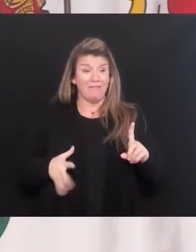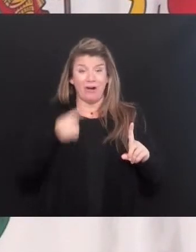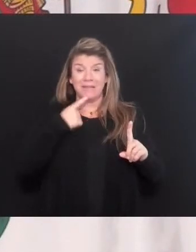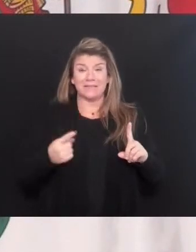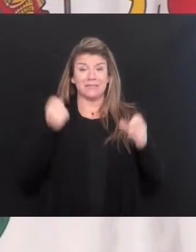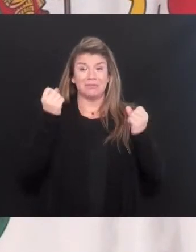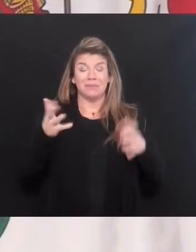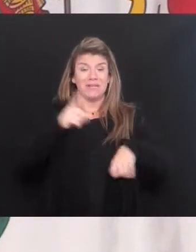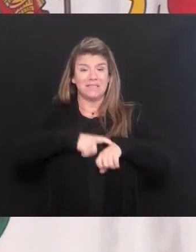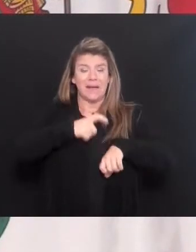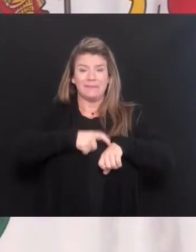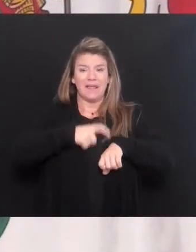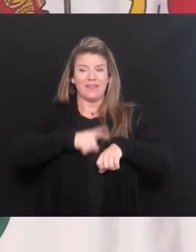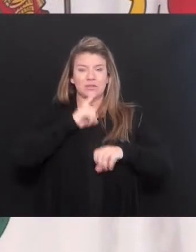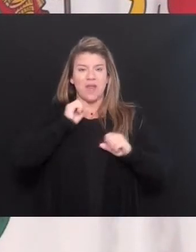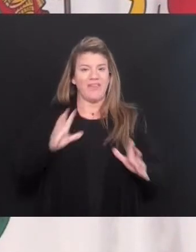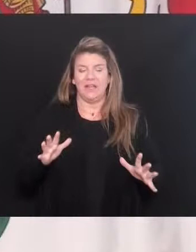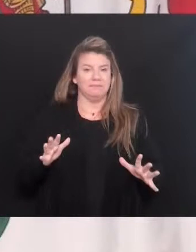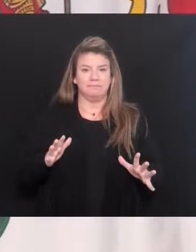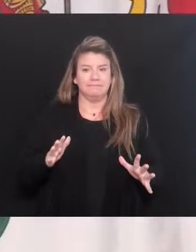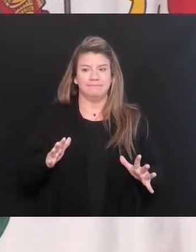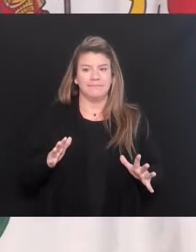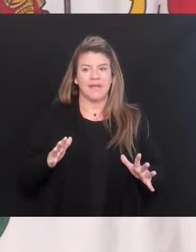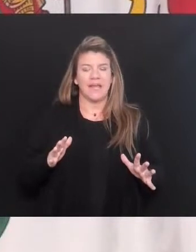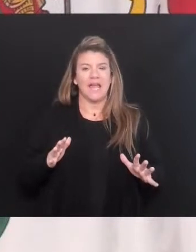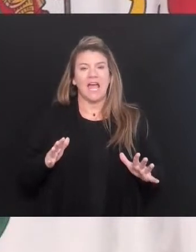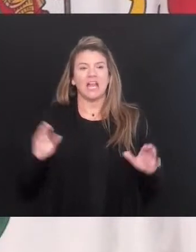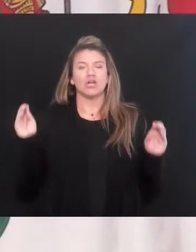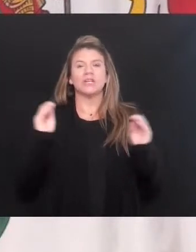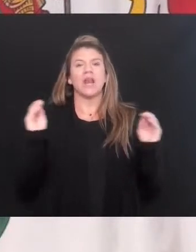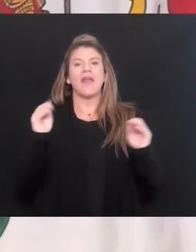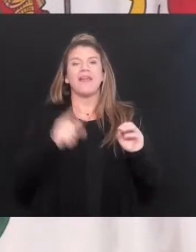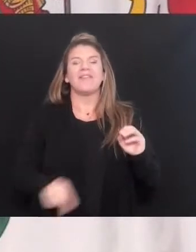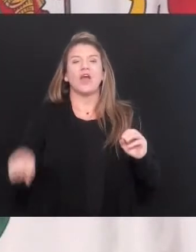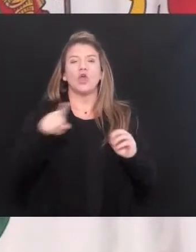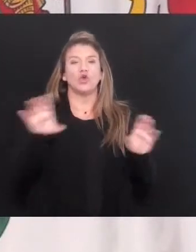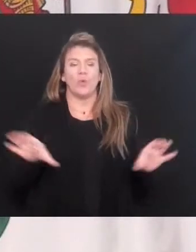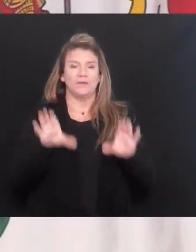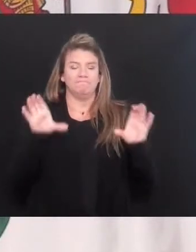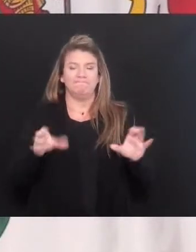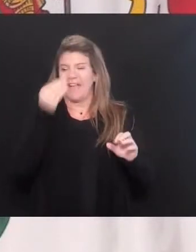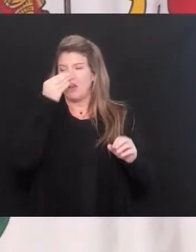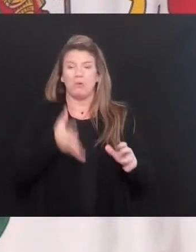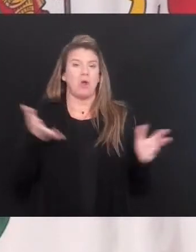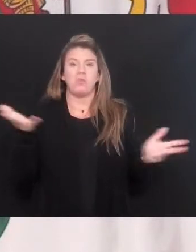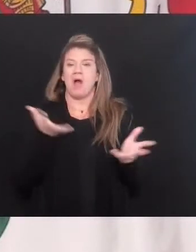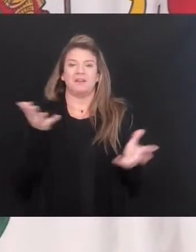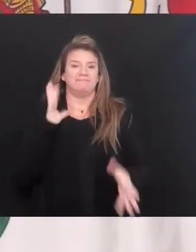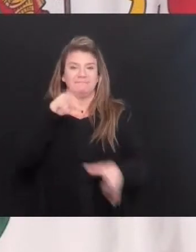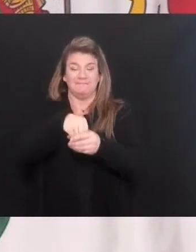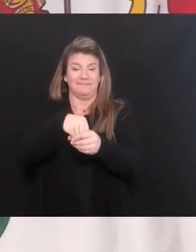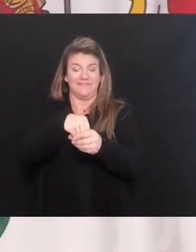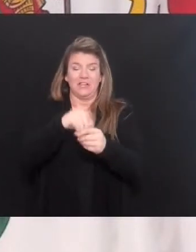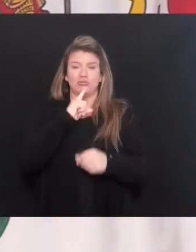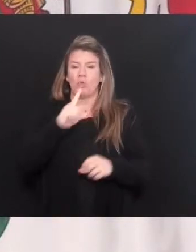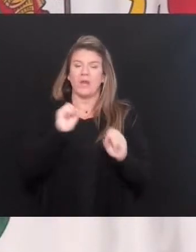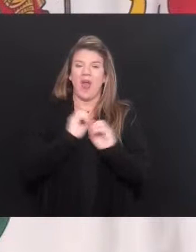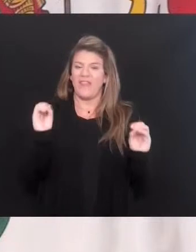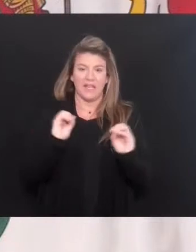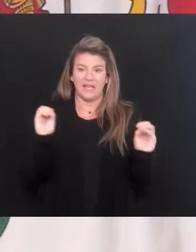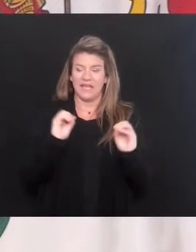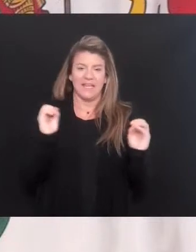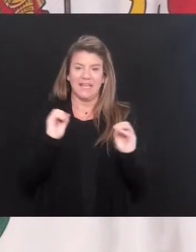over, there is nothing. There is nothing that you're doing. I don't care what it is. There is nothing